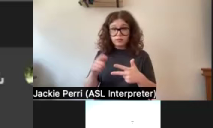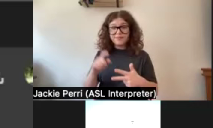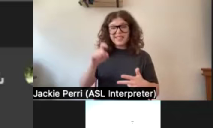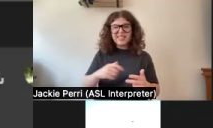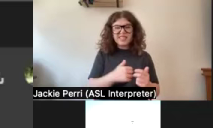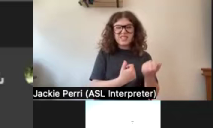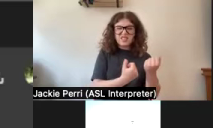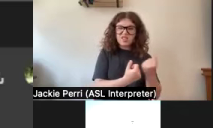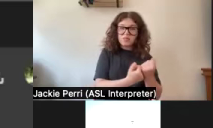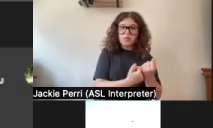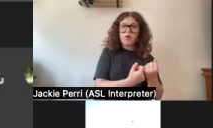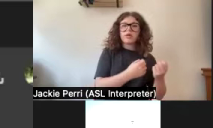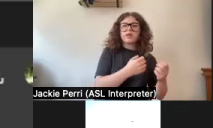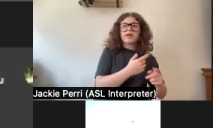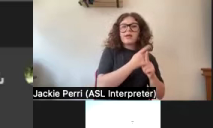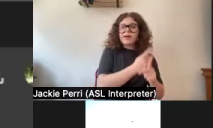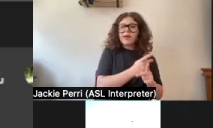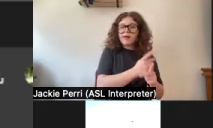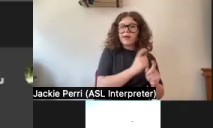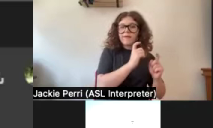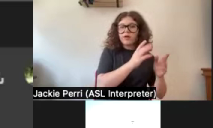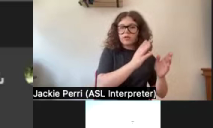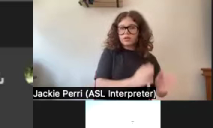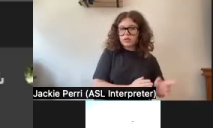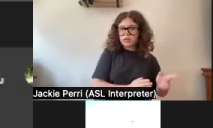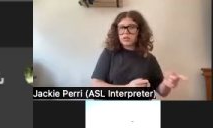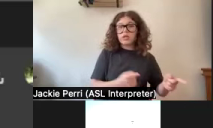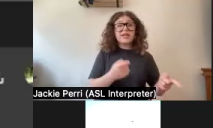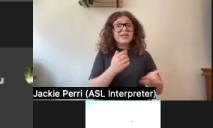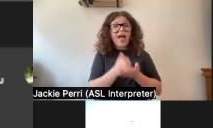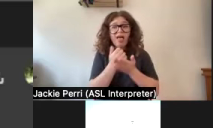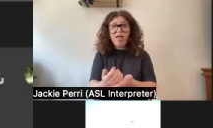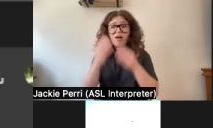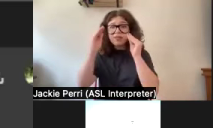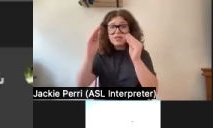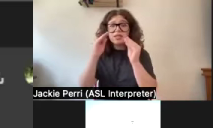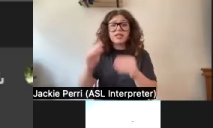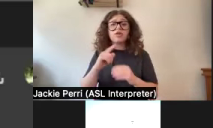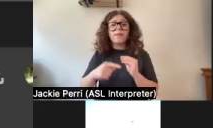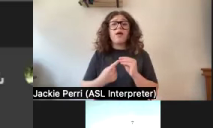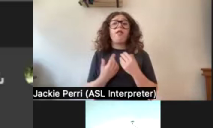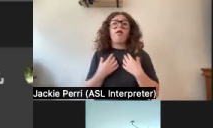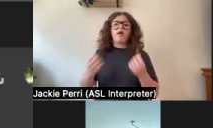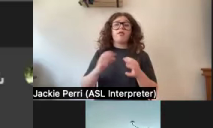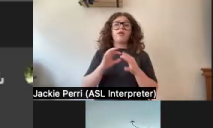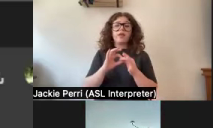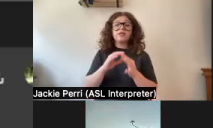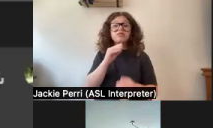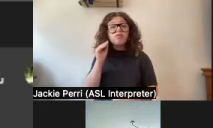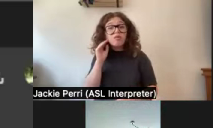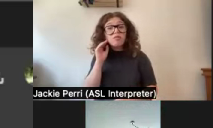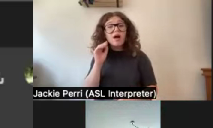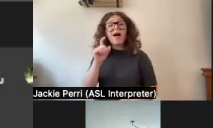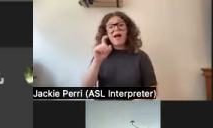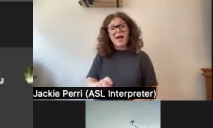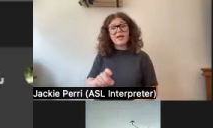caregivers to understand and teach youth about healthy relationships at home. And it has to be meaningful